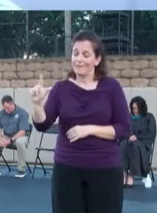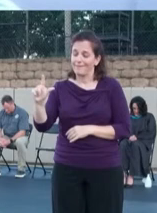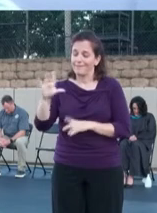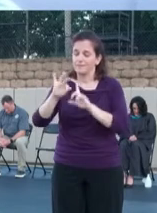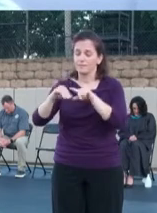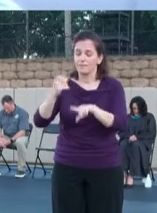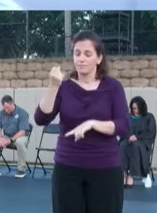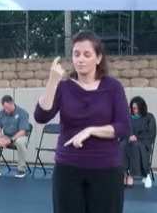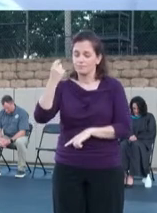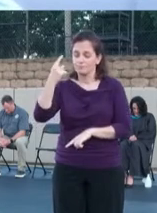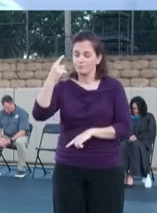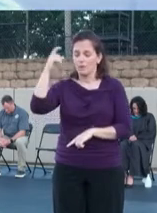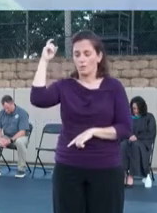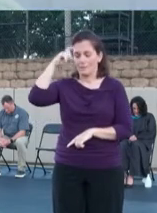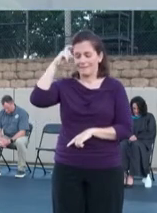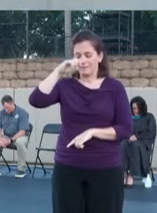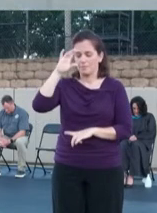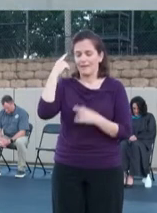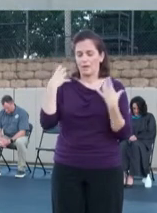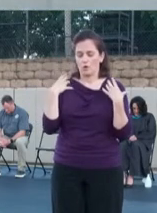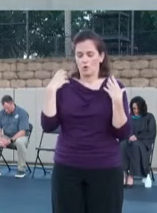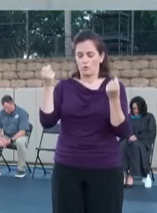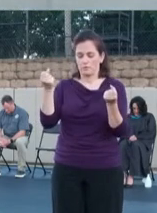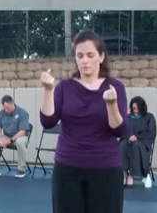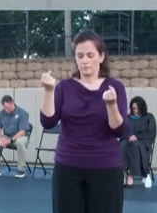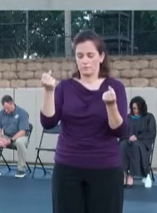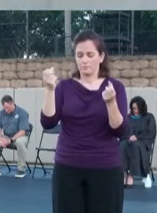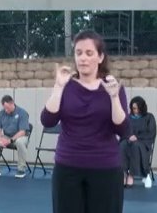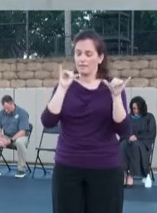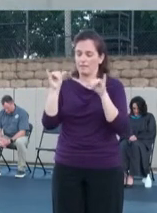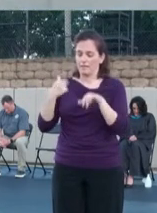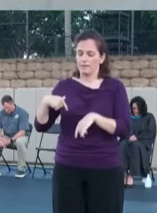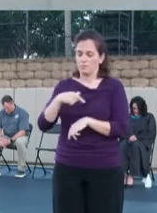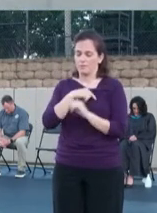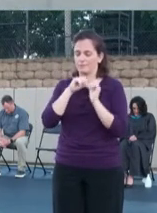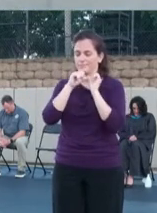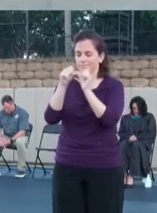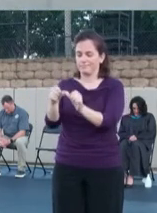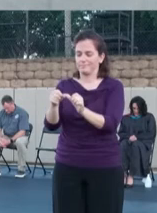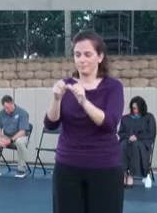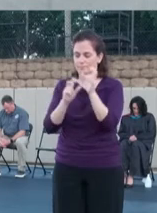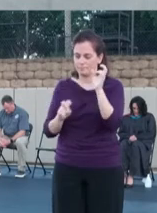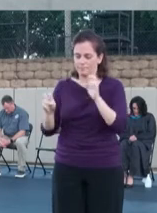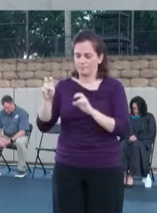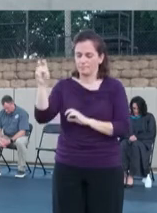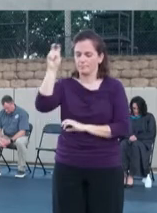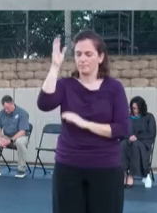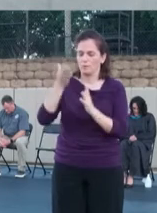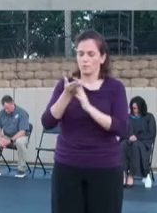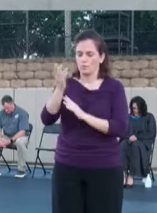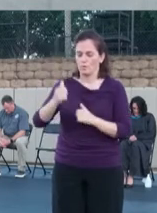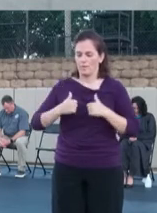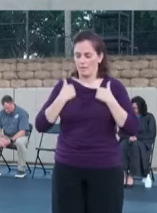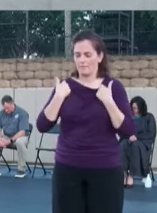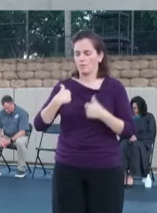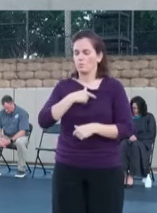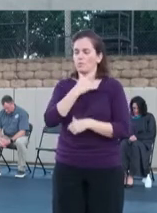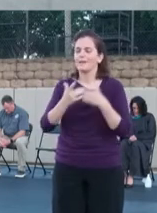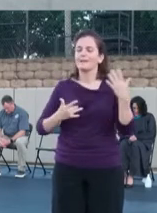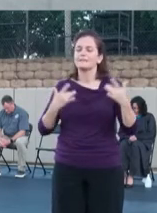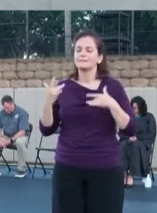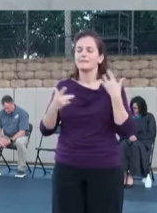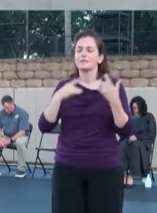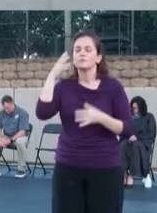understanding, wisdom, and courage. As we continue our journey of life, We are excited to experience